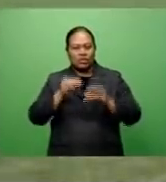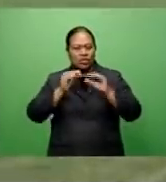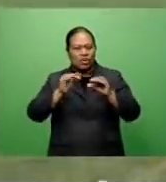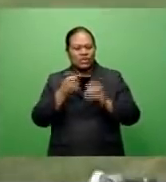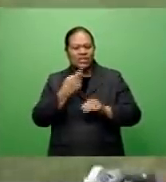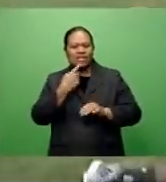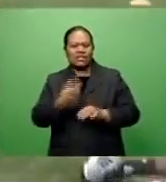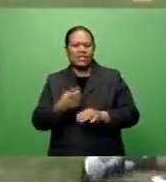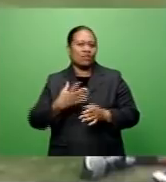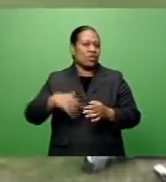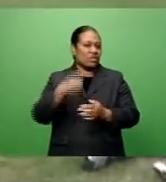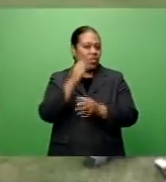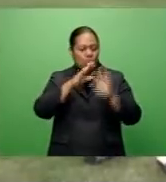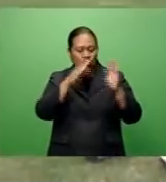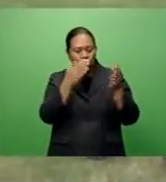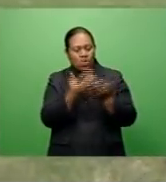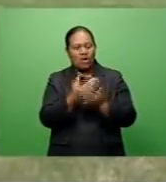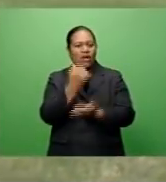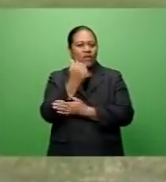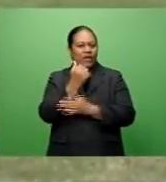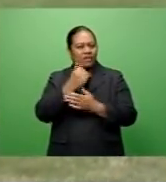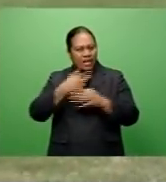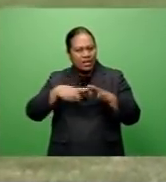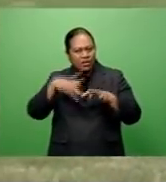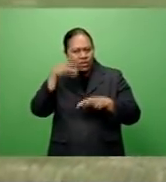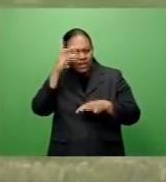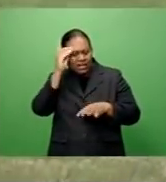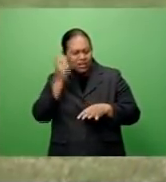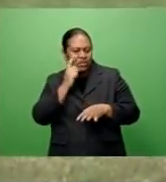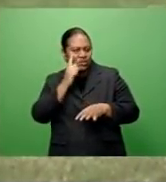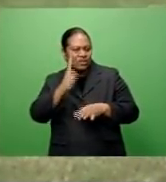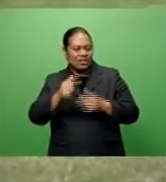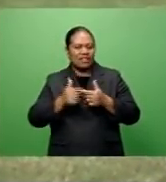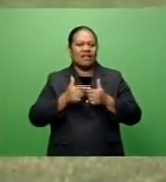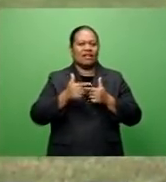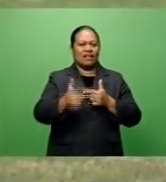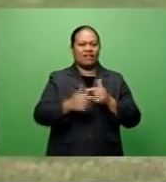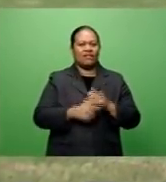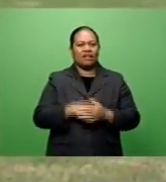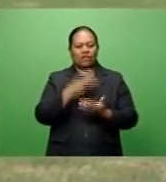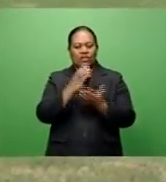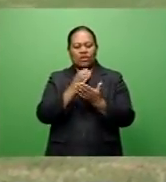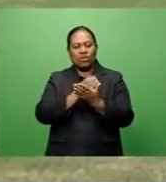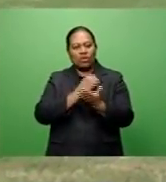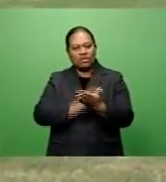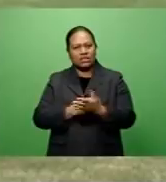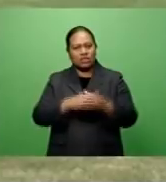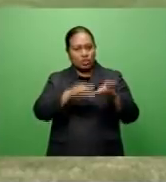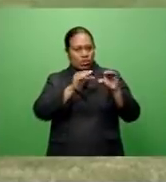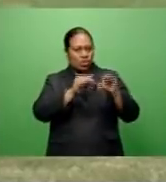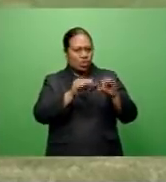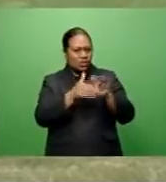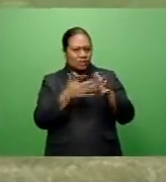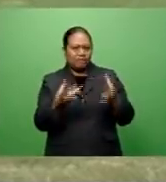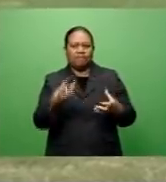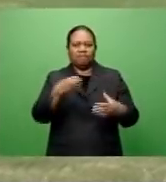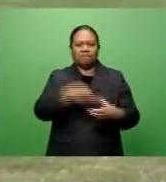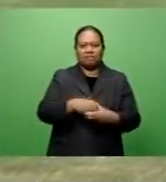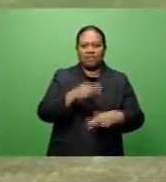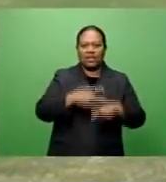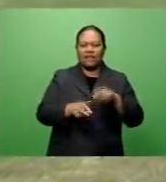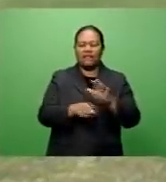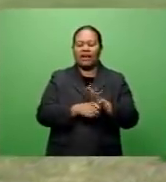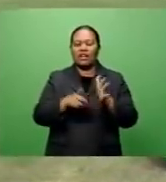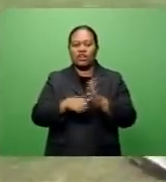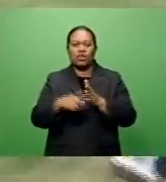educators, are helping out local coaches in their World Rugby Sevens Level 2 course. These coaches are part of teams in the FRU Super